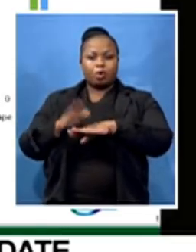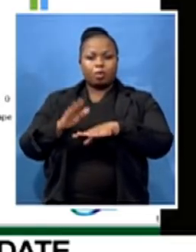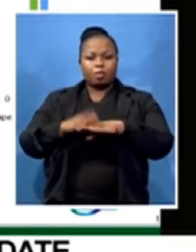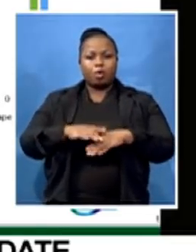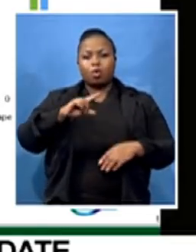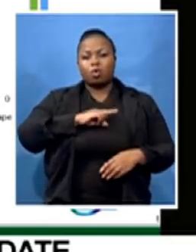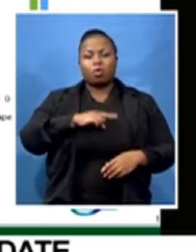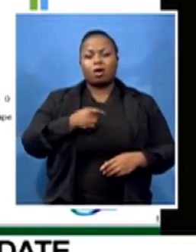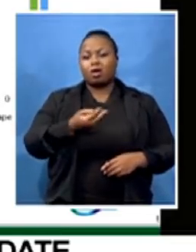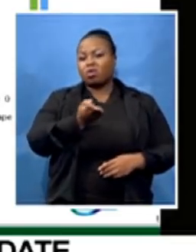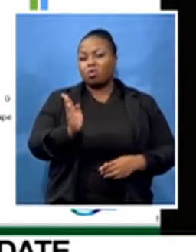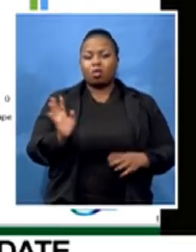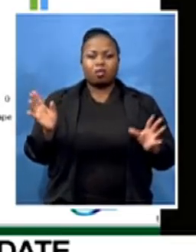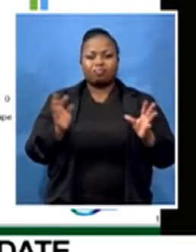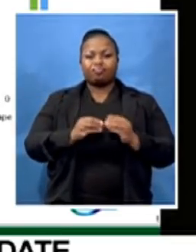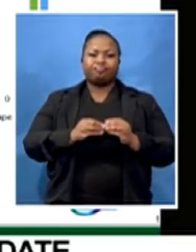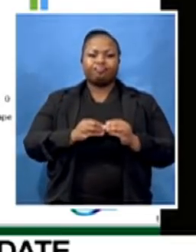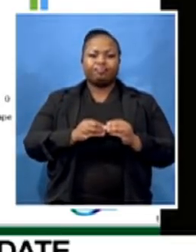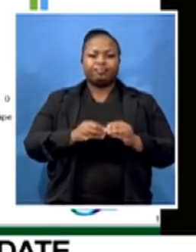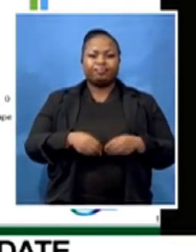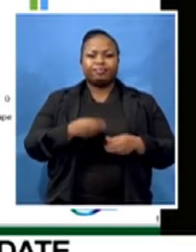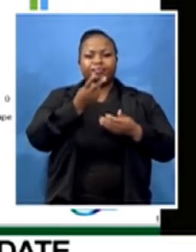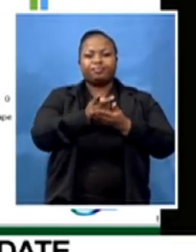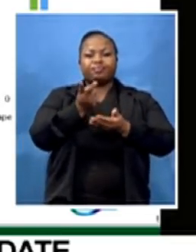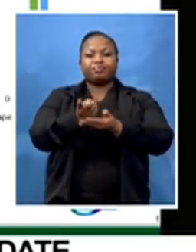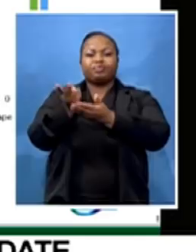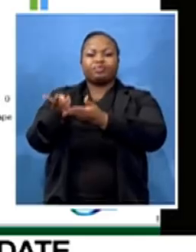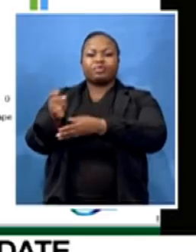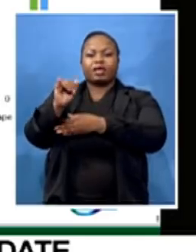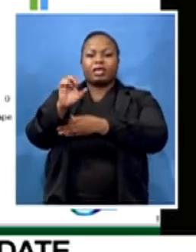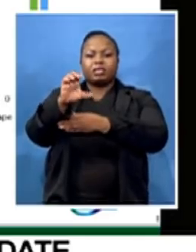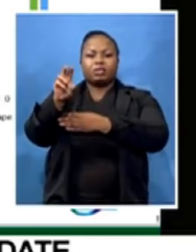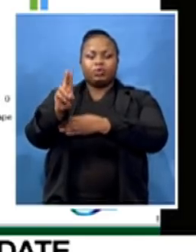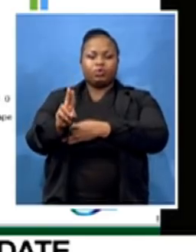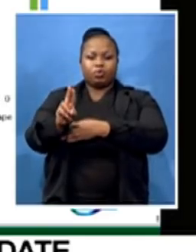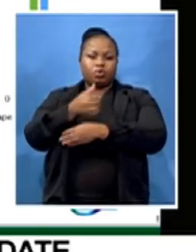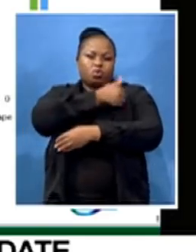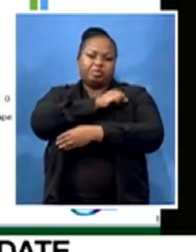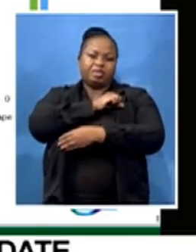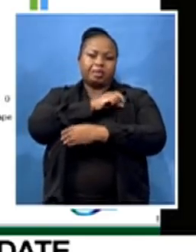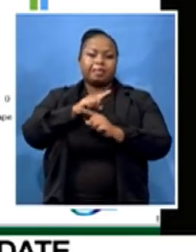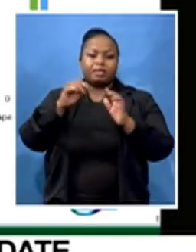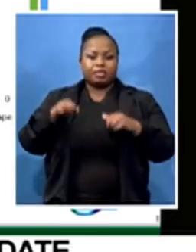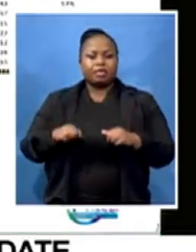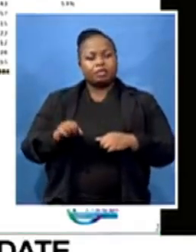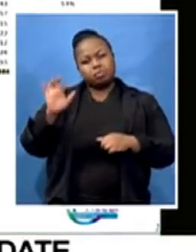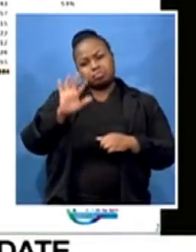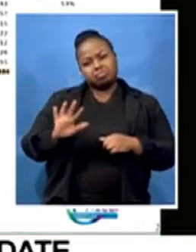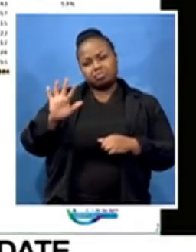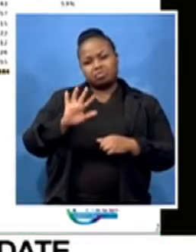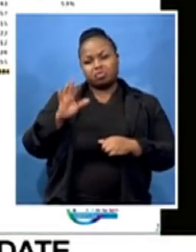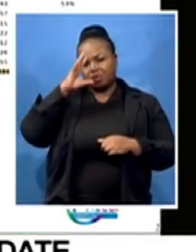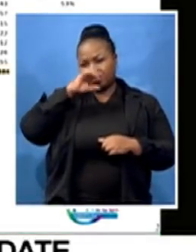be in ICU in the hospital. Of course, our estimation is that that's going to happen to